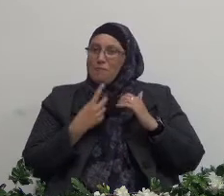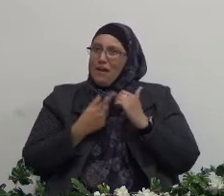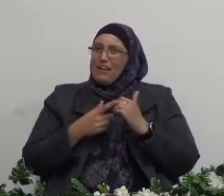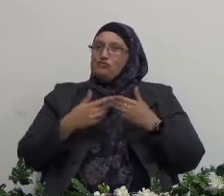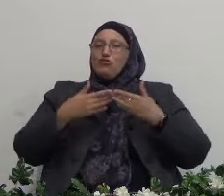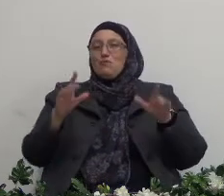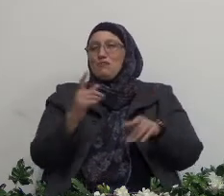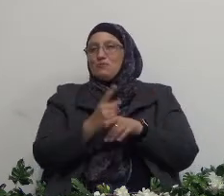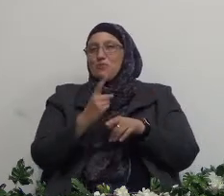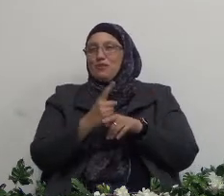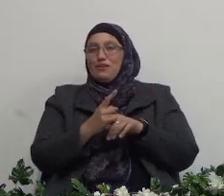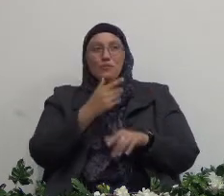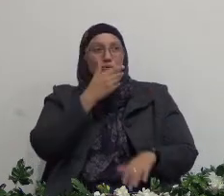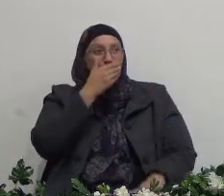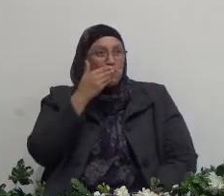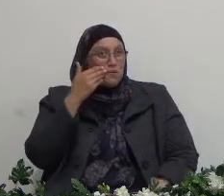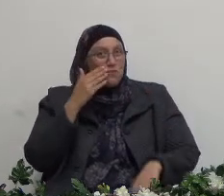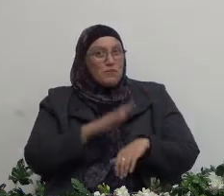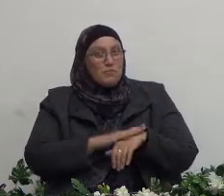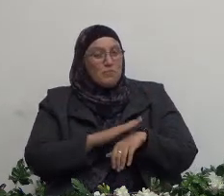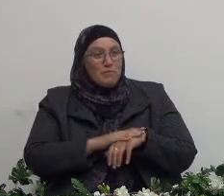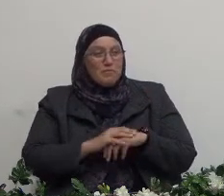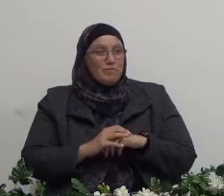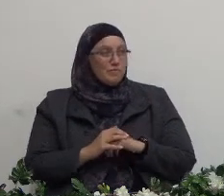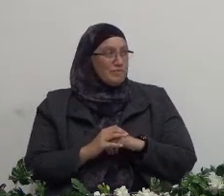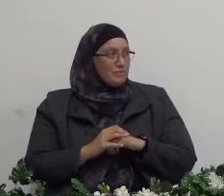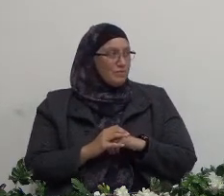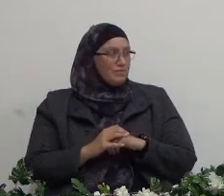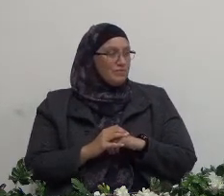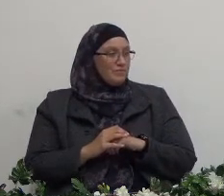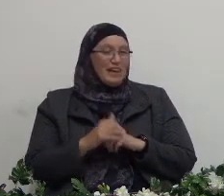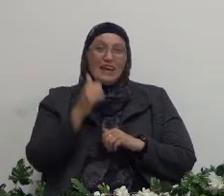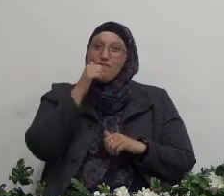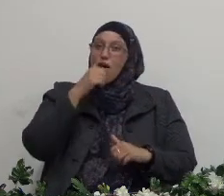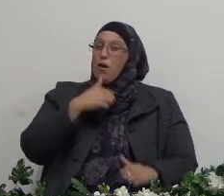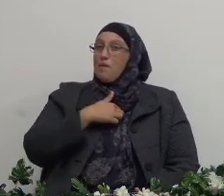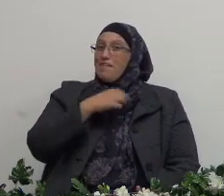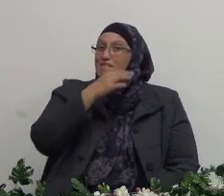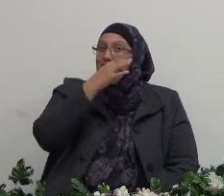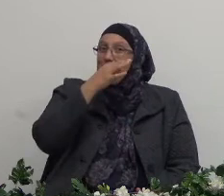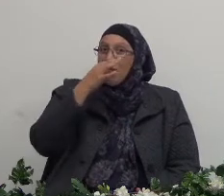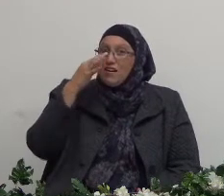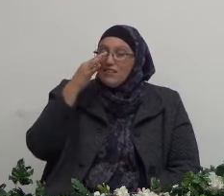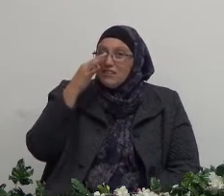sense, when I am fasting and it's the month of Ramadan,